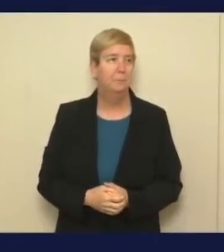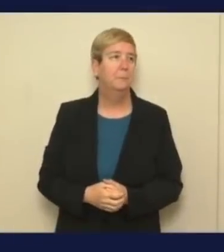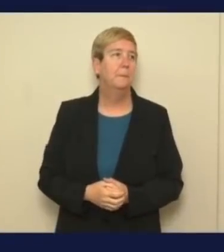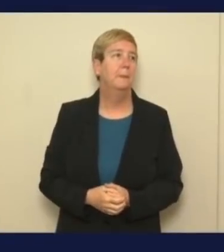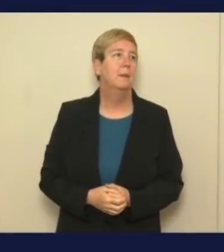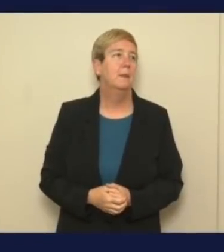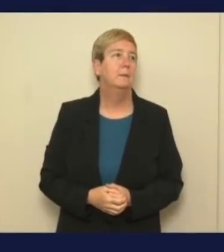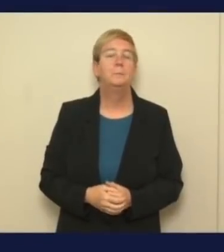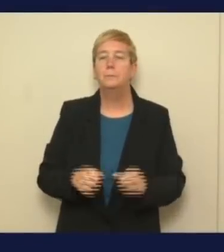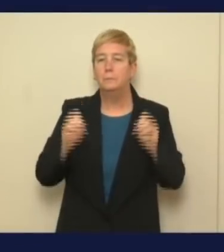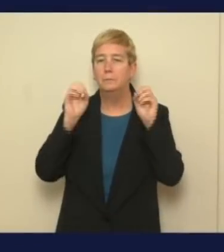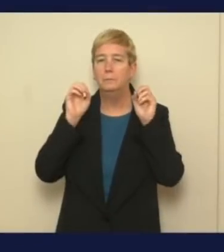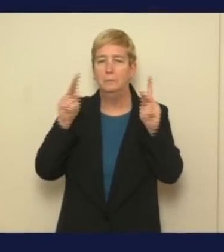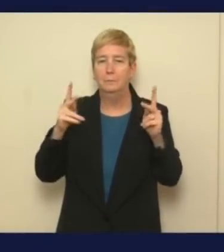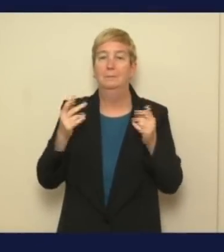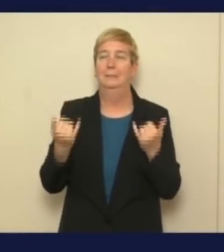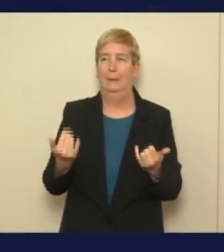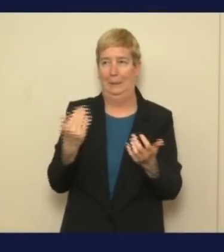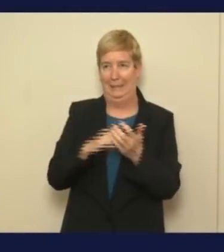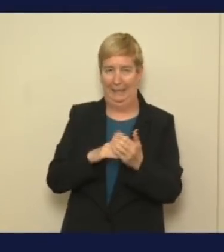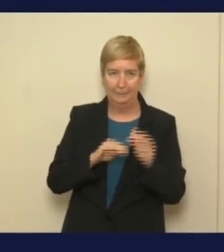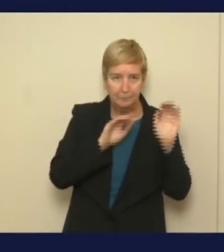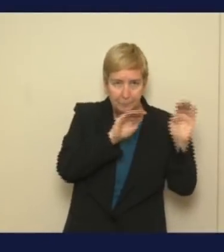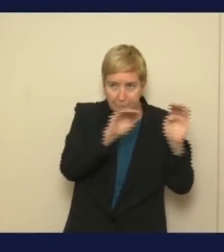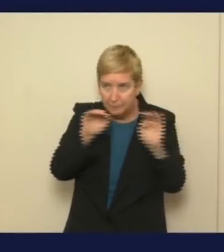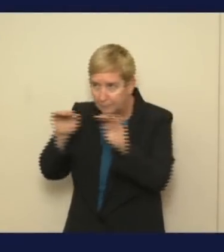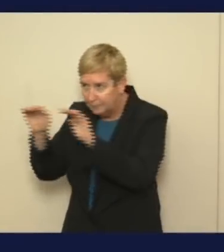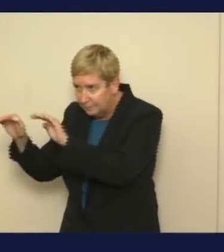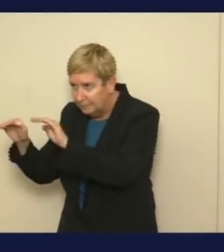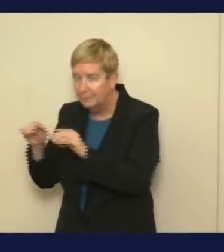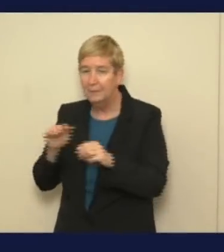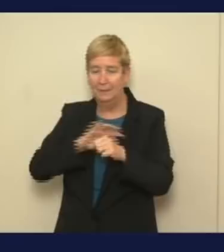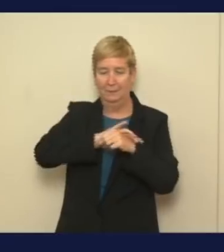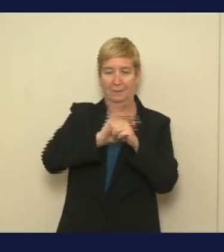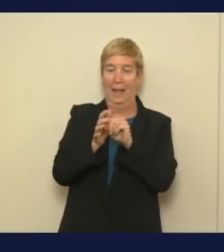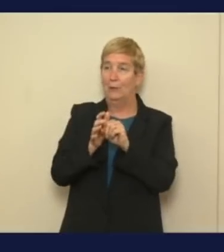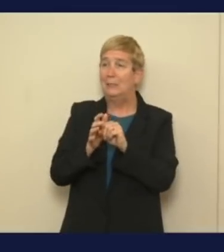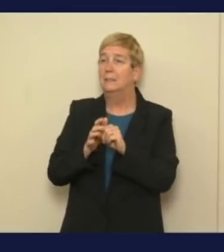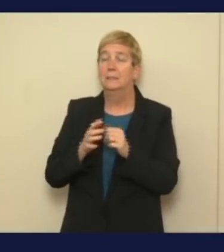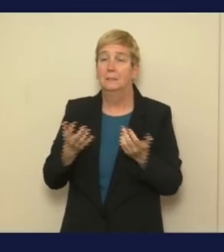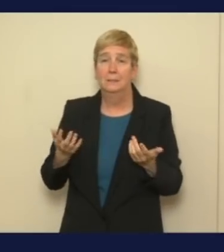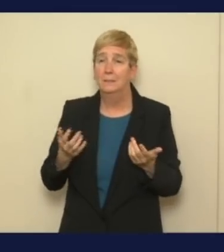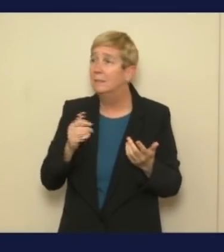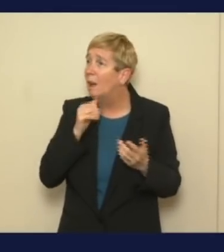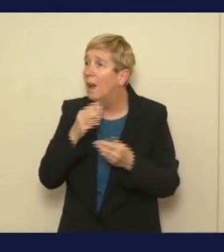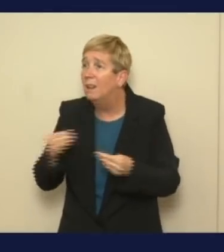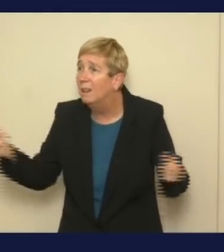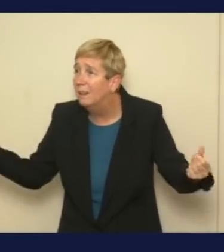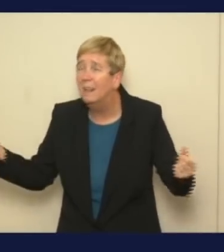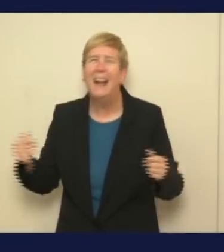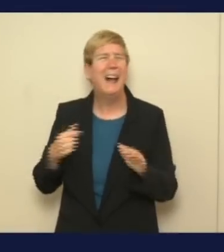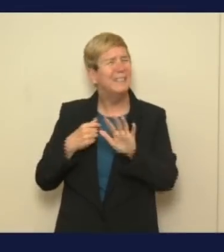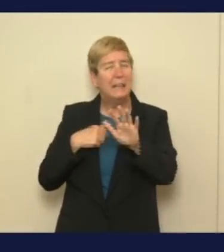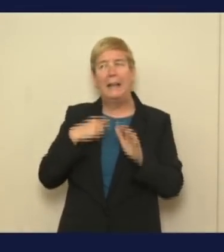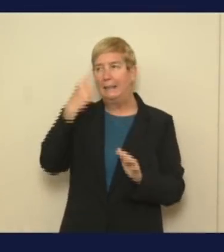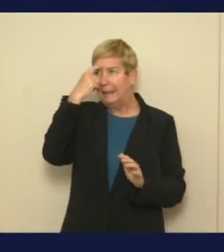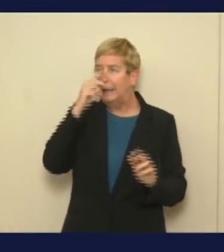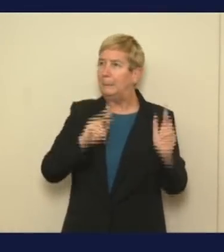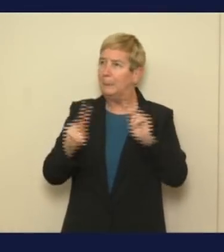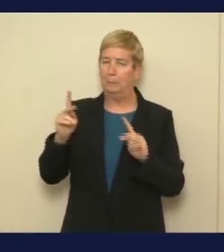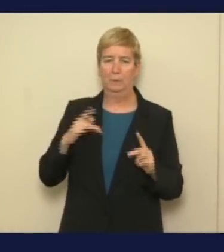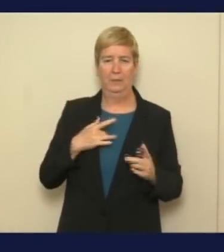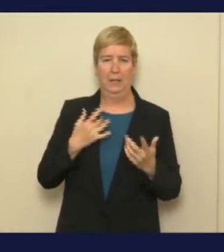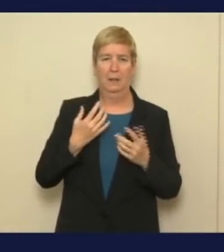All right, so I'm just reminding you, the virus has not gone anywhere. I think there's a false sense of